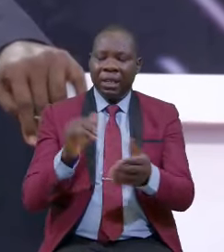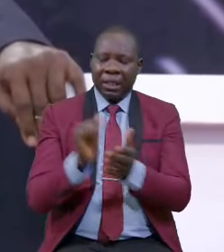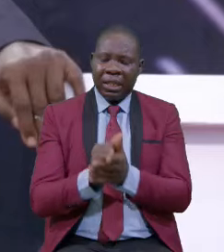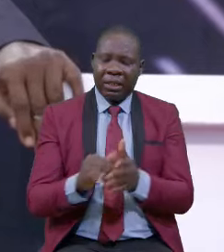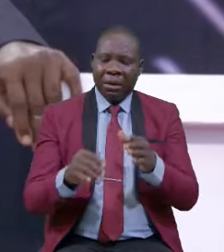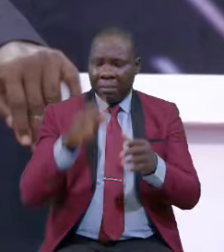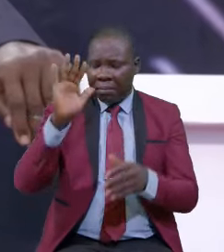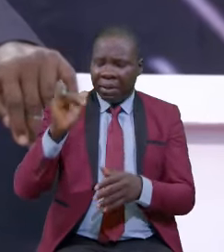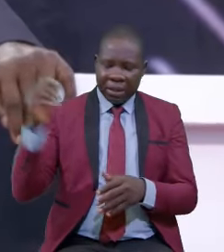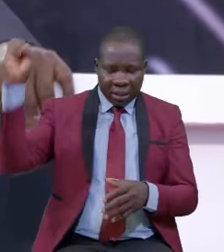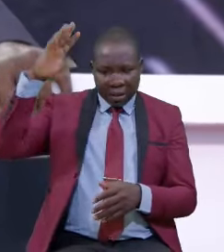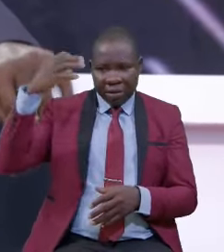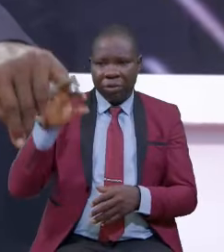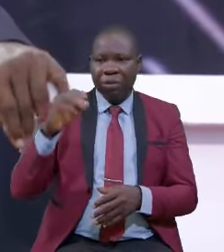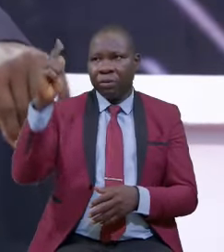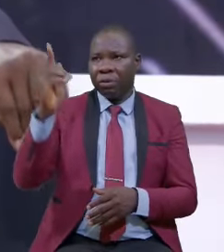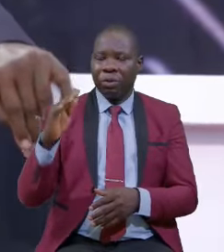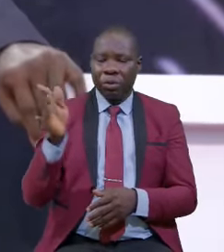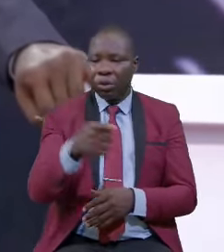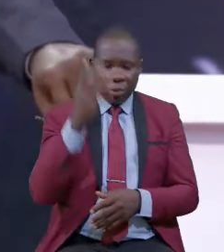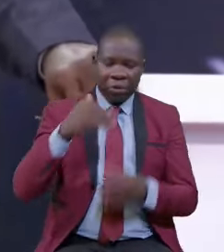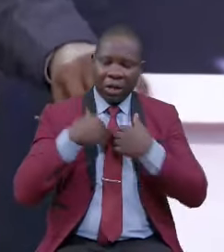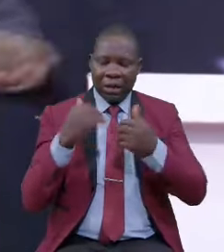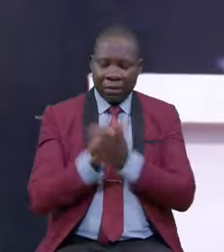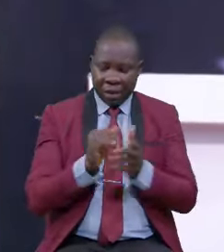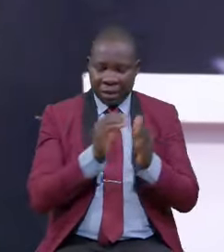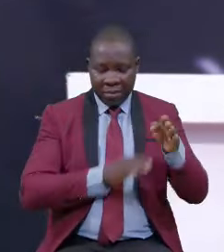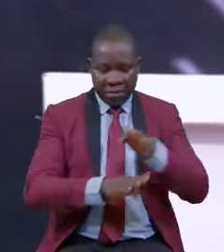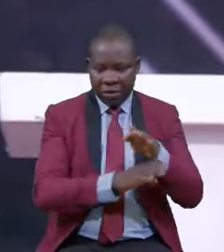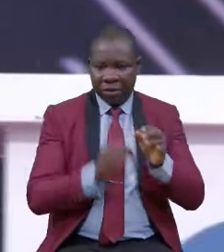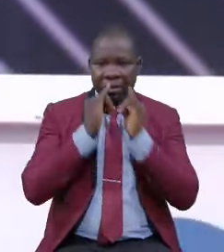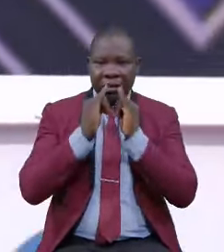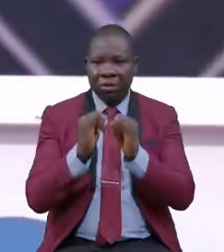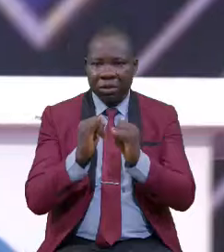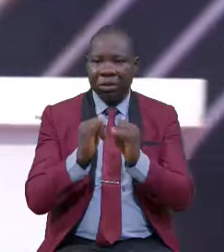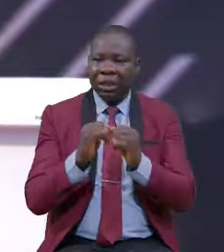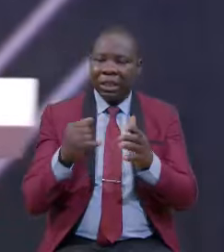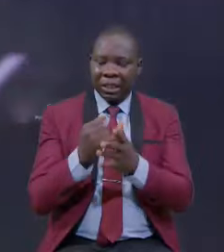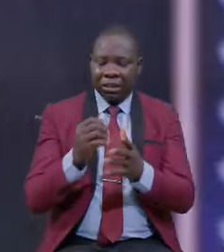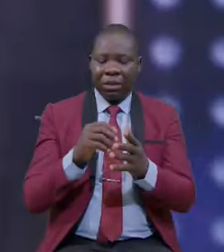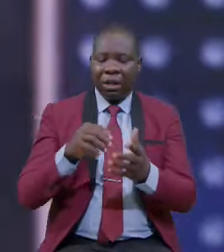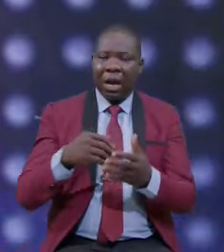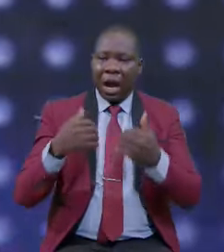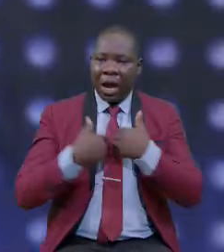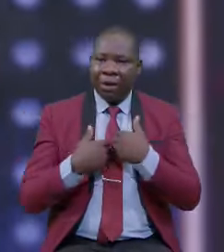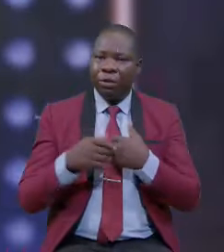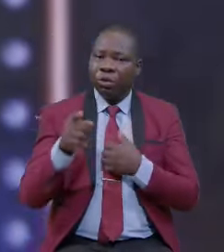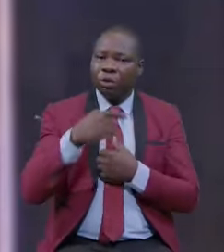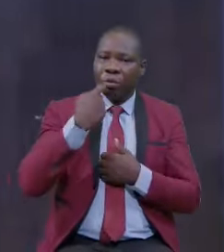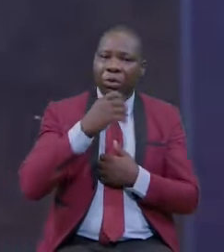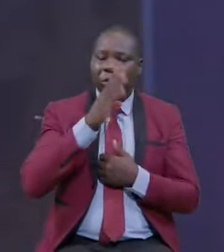ye must be born again. That basic instruction contains that the